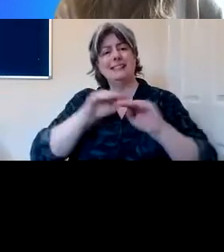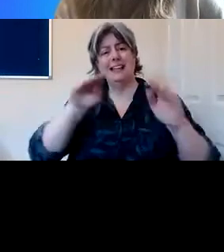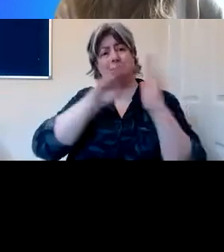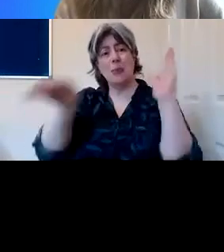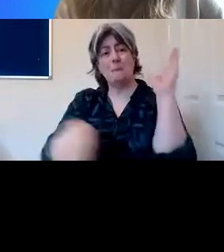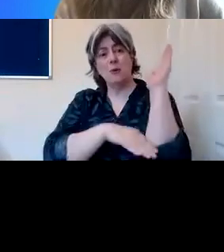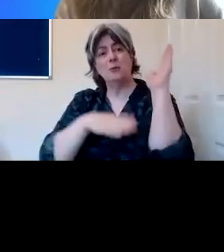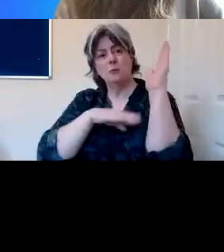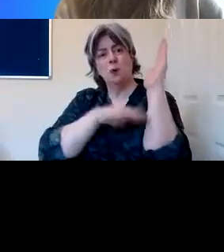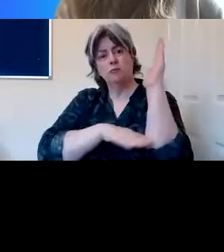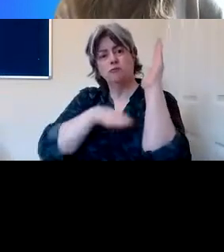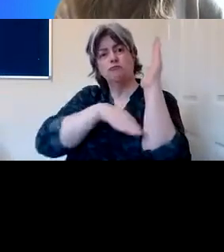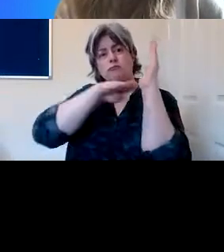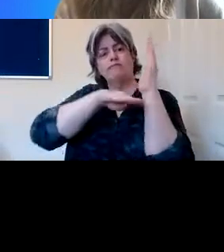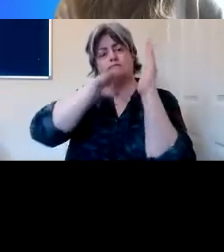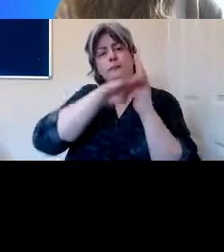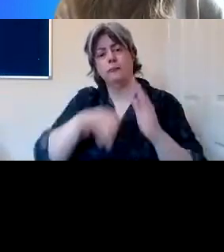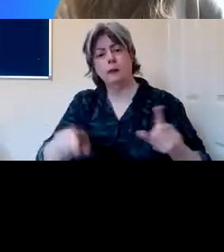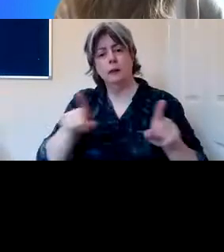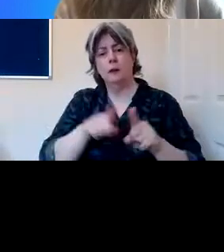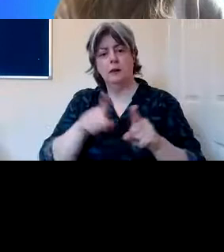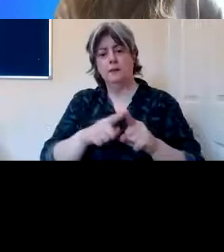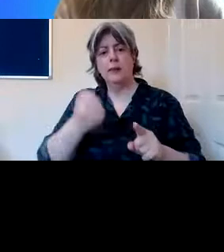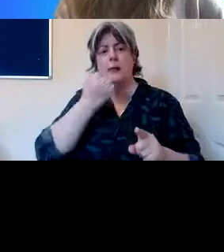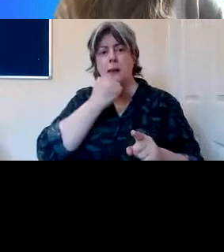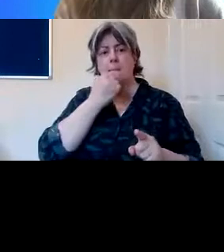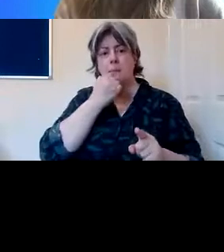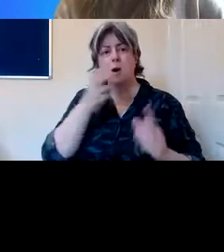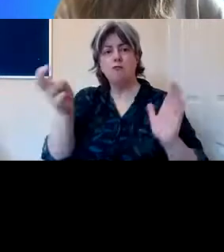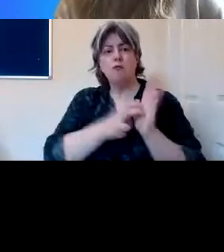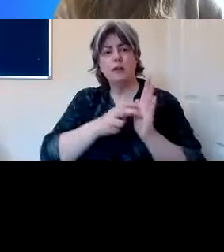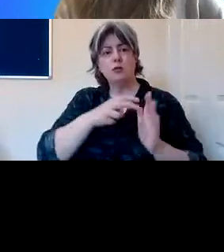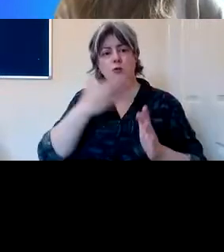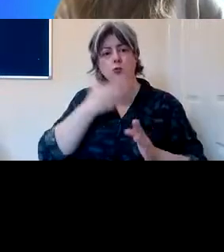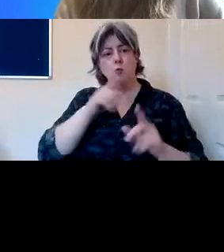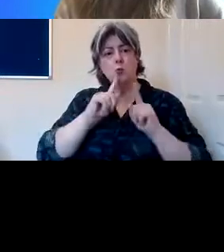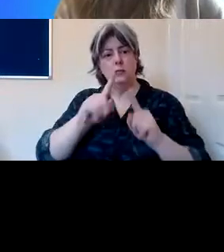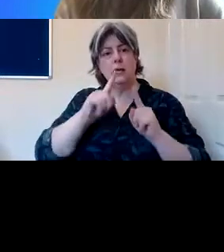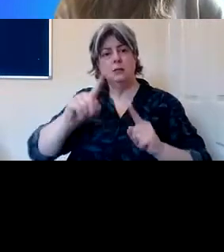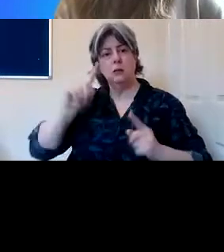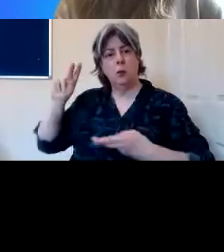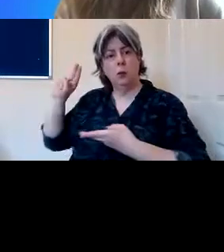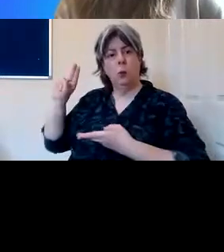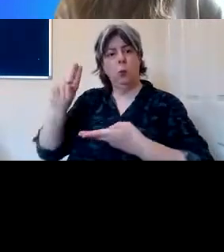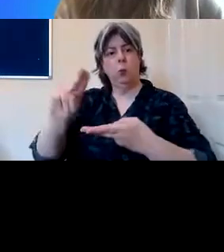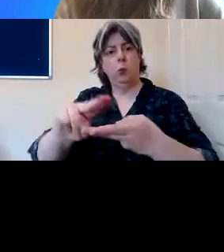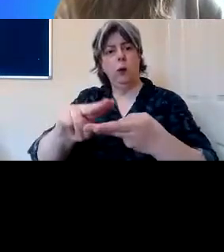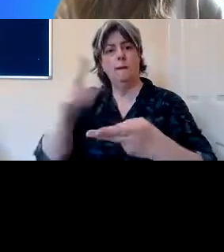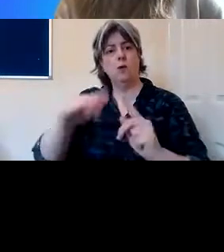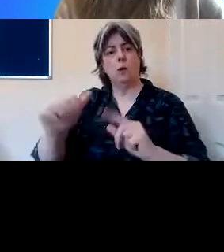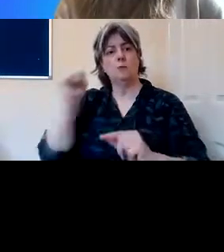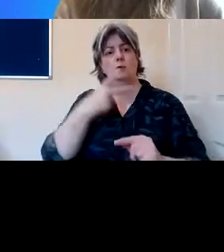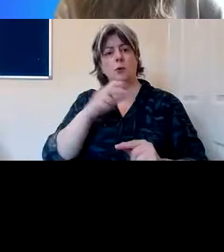mentioned or touched upon, the number of registered school teachers has continued to decline year on year since 2010. With a 9.6% drop